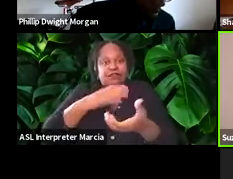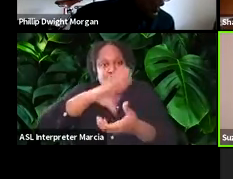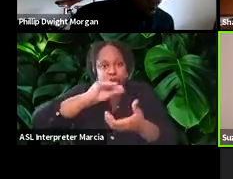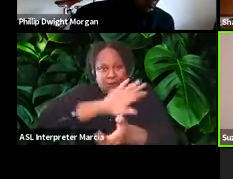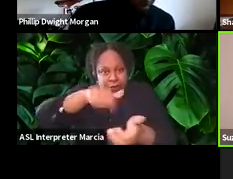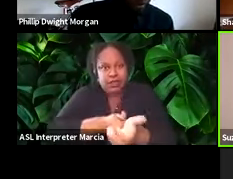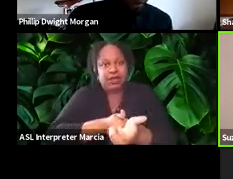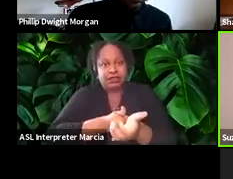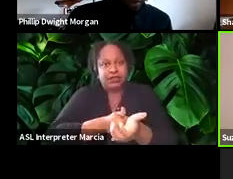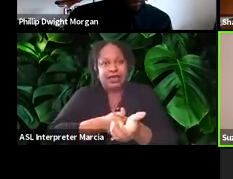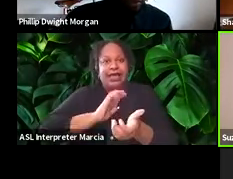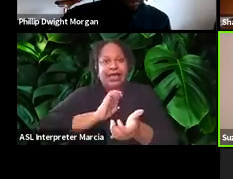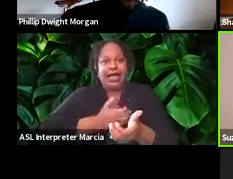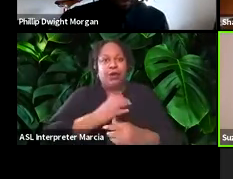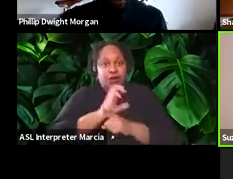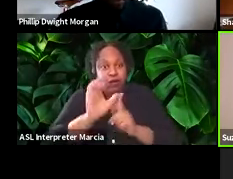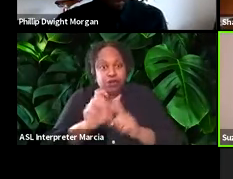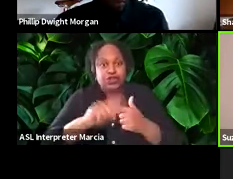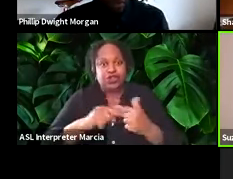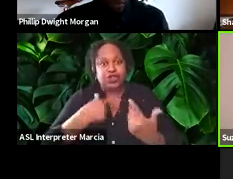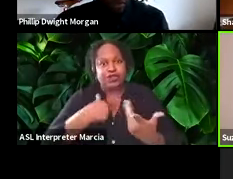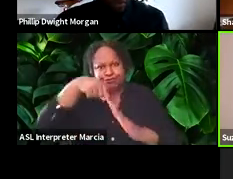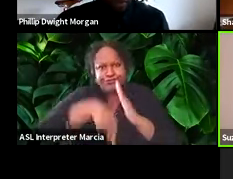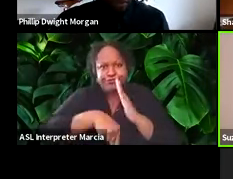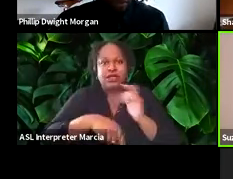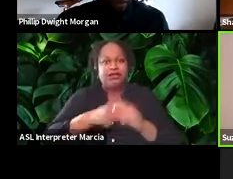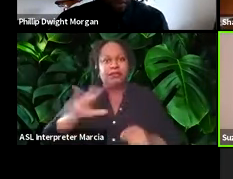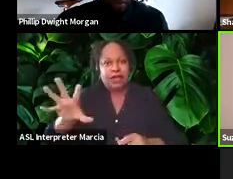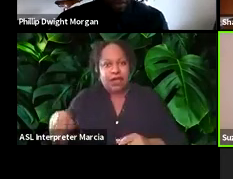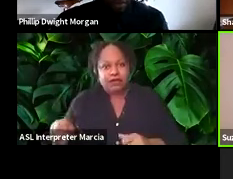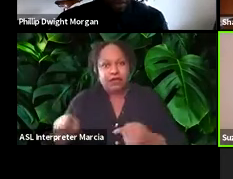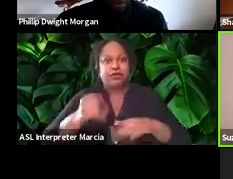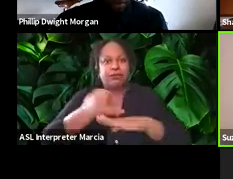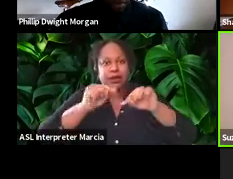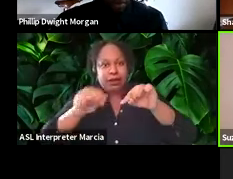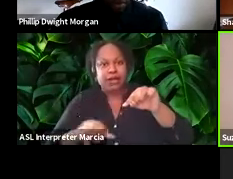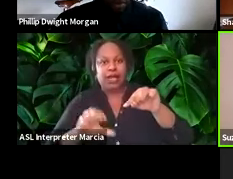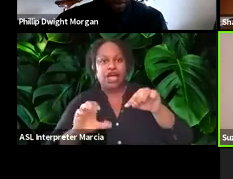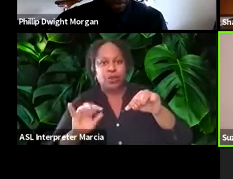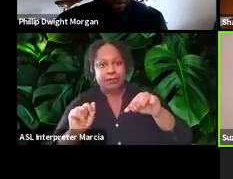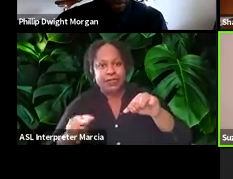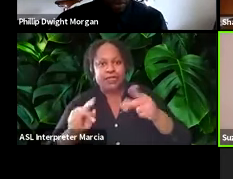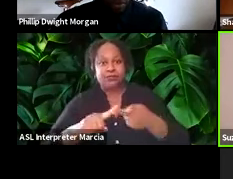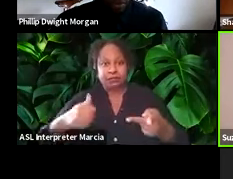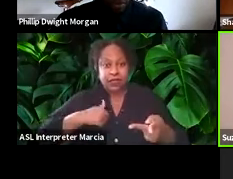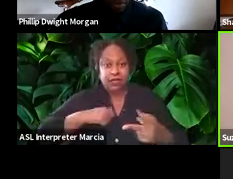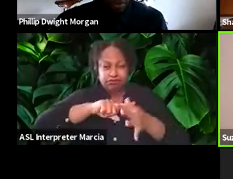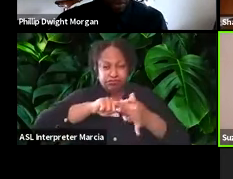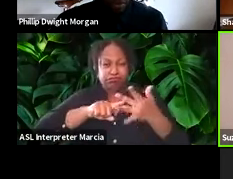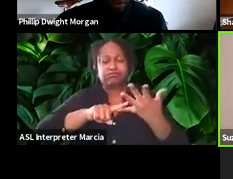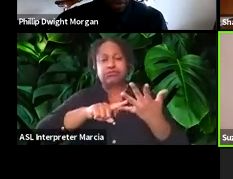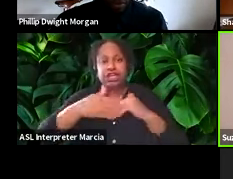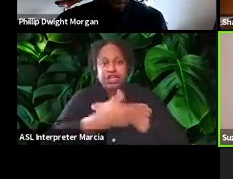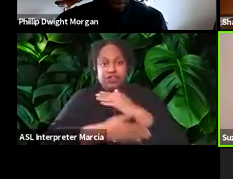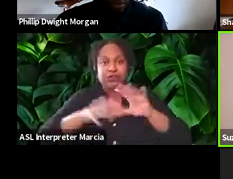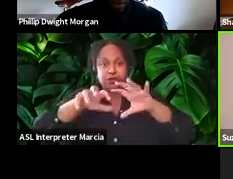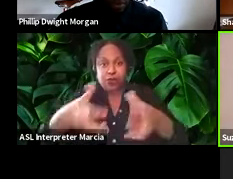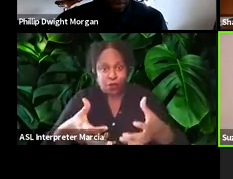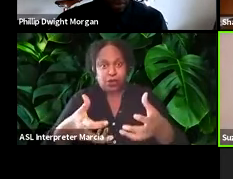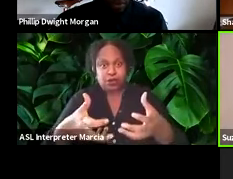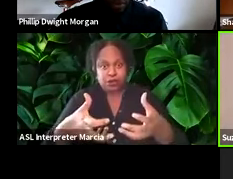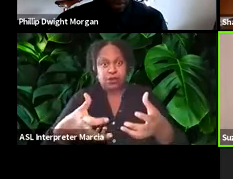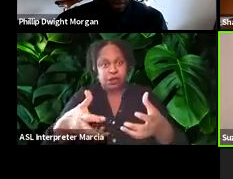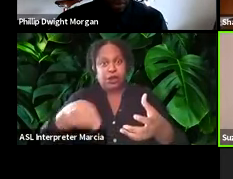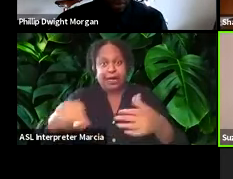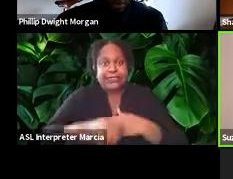richness of our food from the continent, from the Caribbean, from this country and many other countries around the world that we are